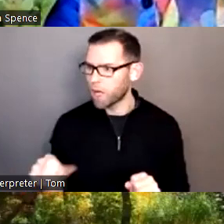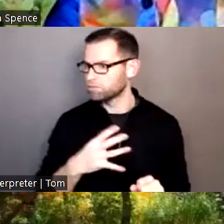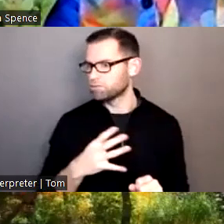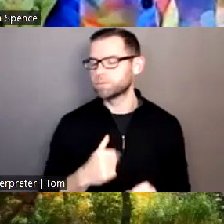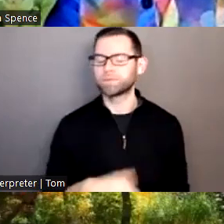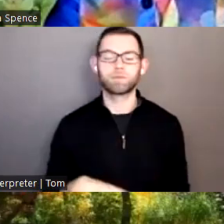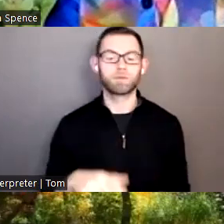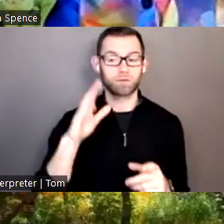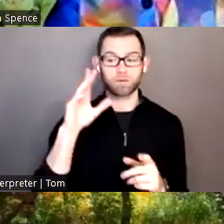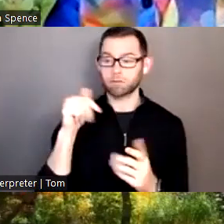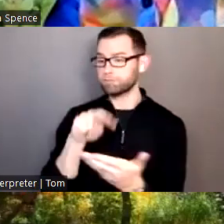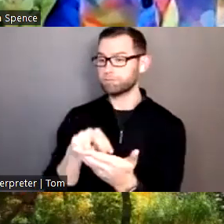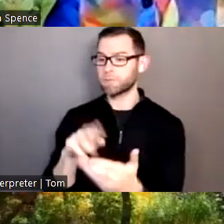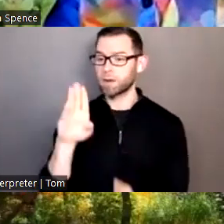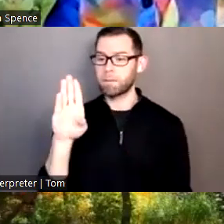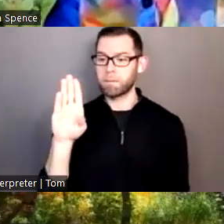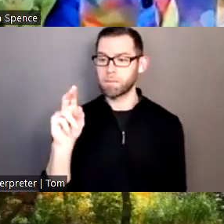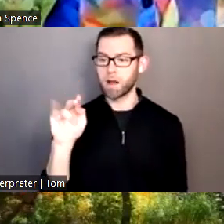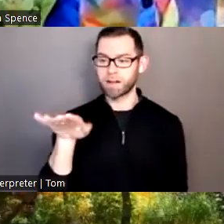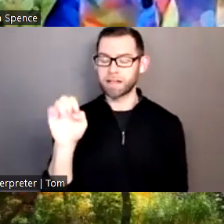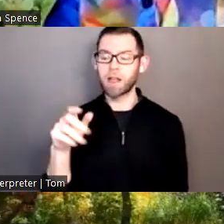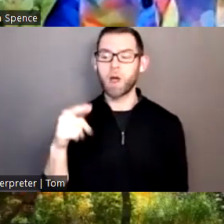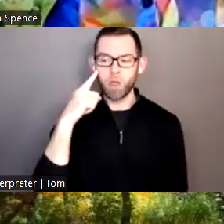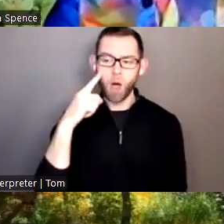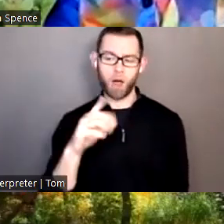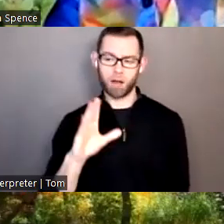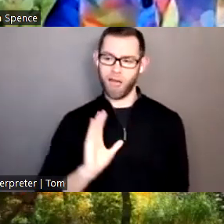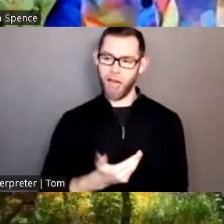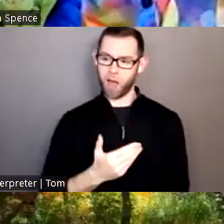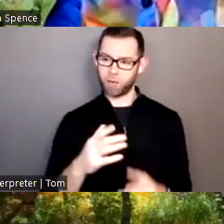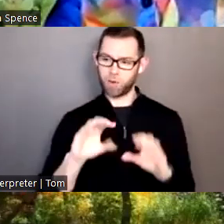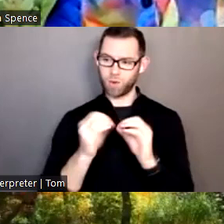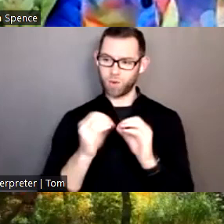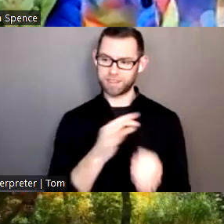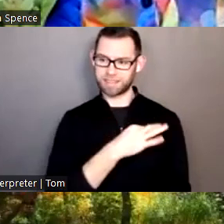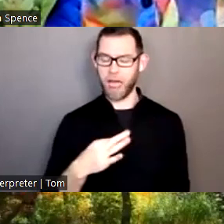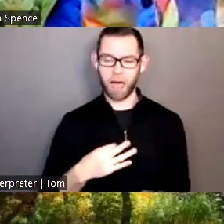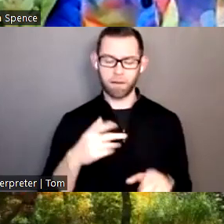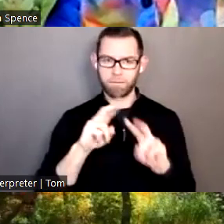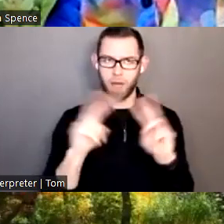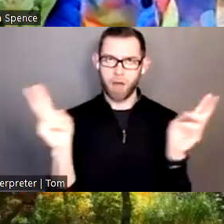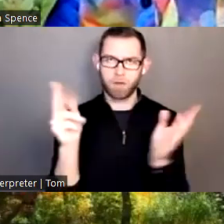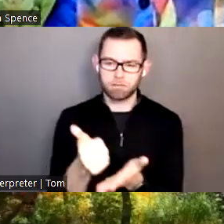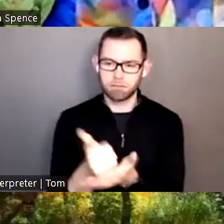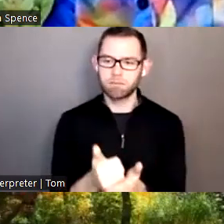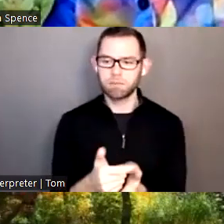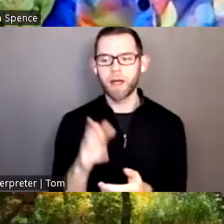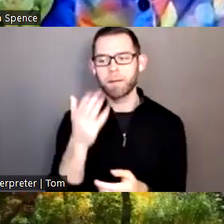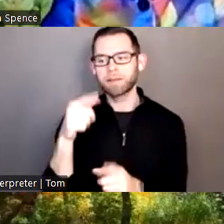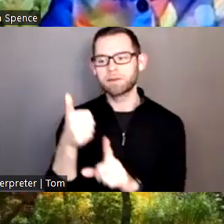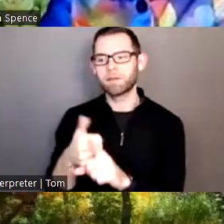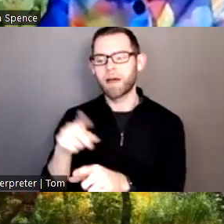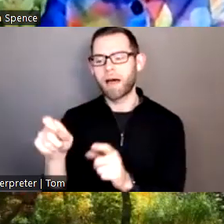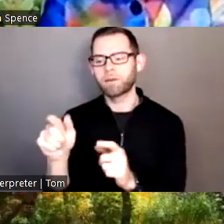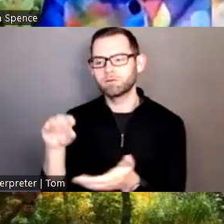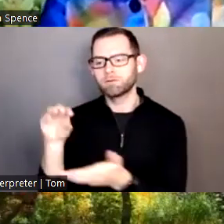found this Et so Bonnie helpful joignant for this staff, organization when un she groupe needed to qui file vraiment a capable commitment d'aider. letter for the